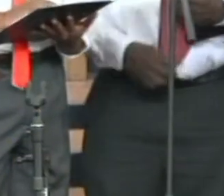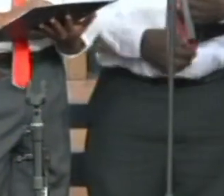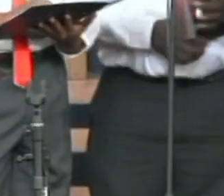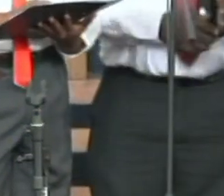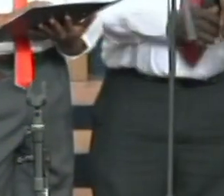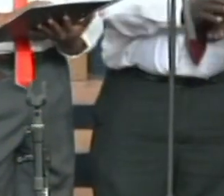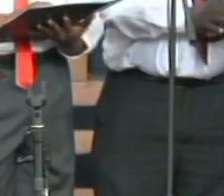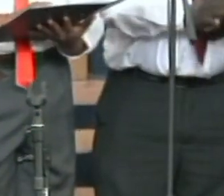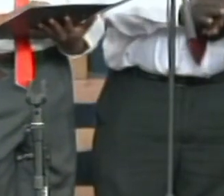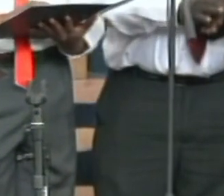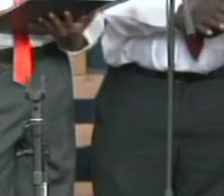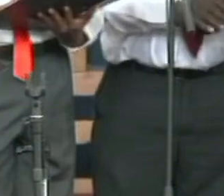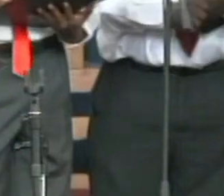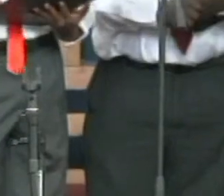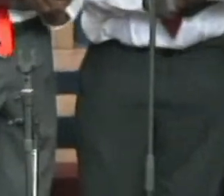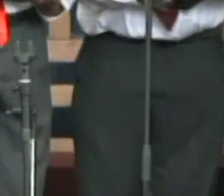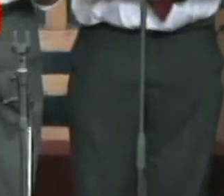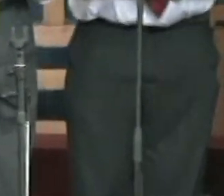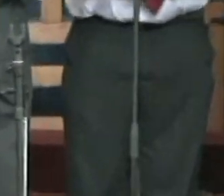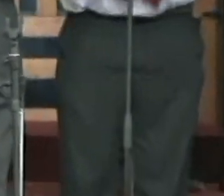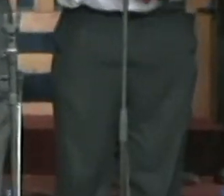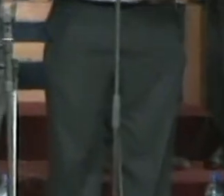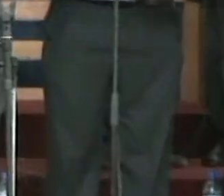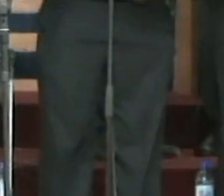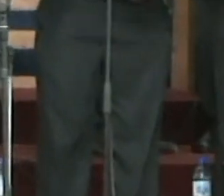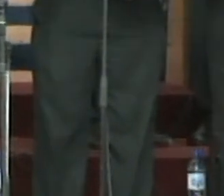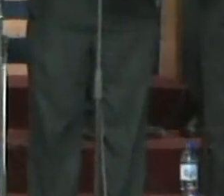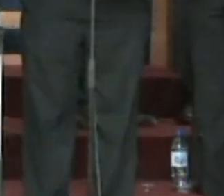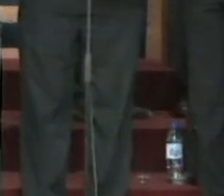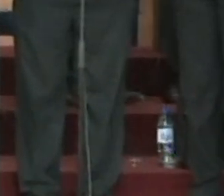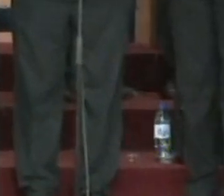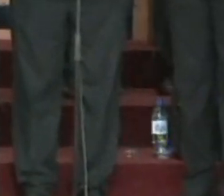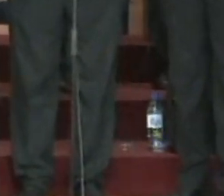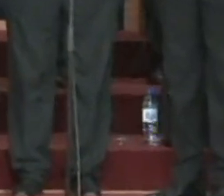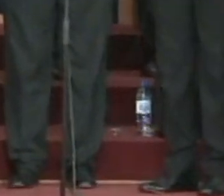praise, give him praise, give him praise.